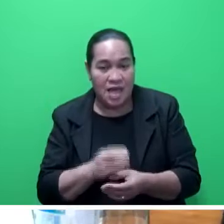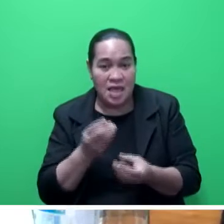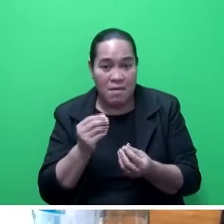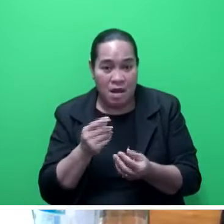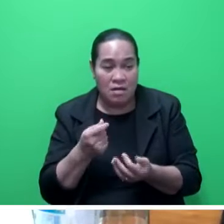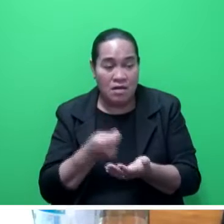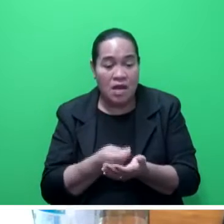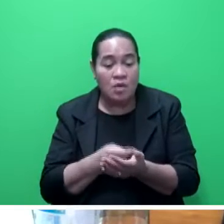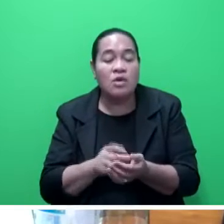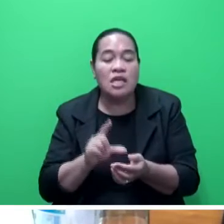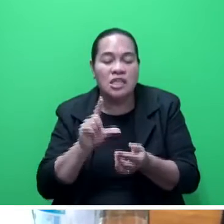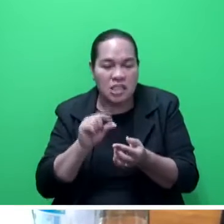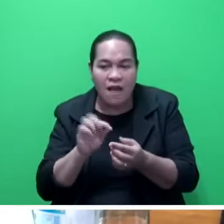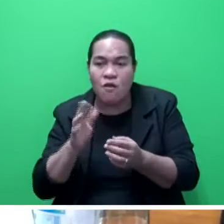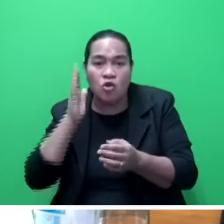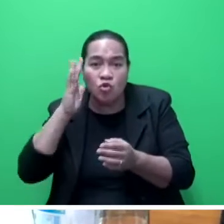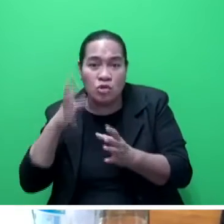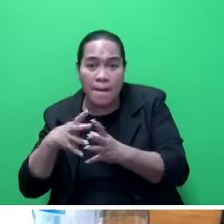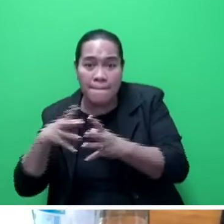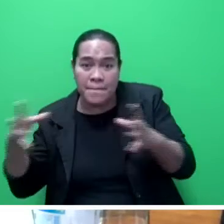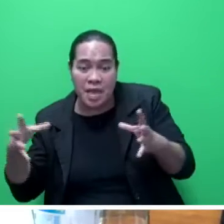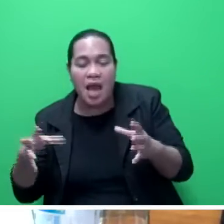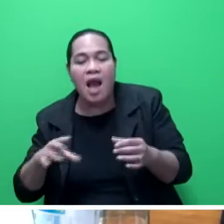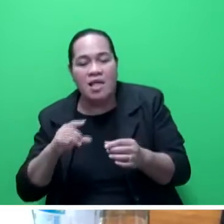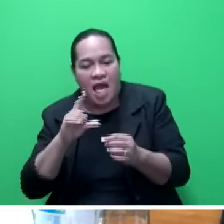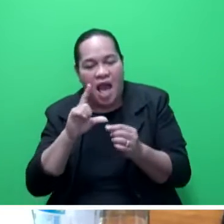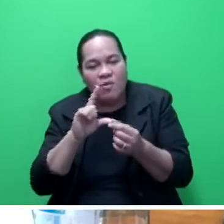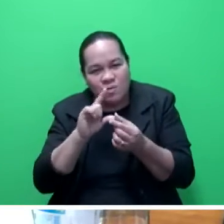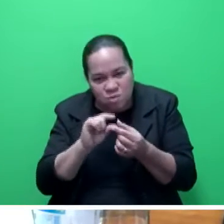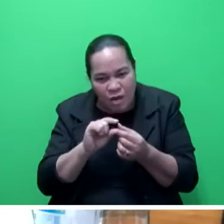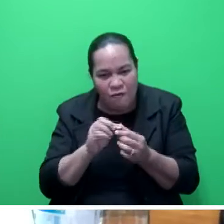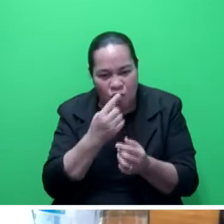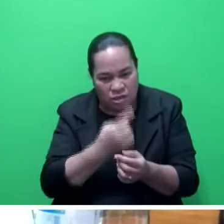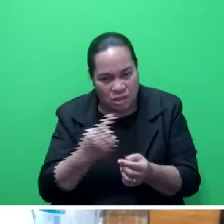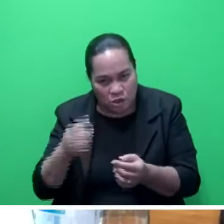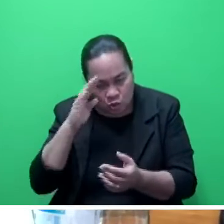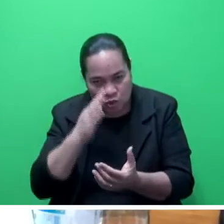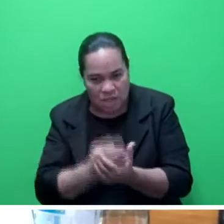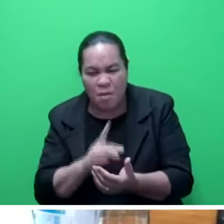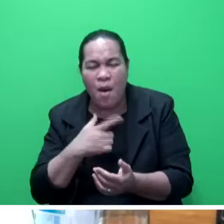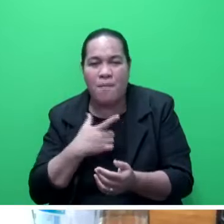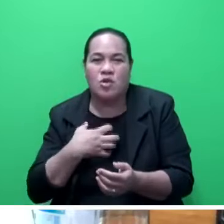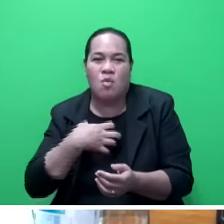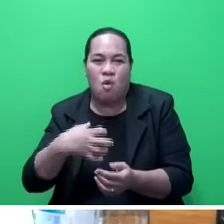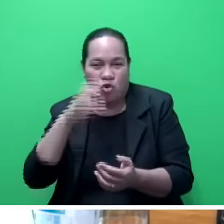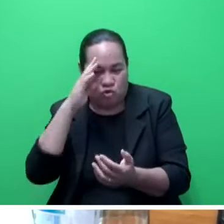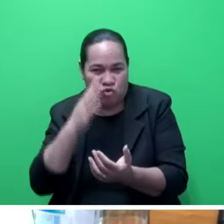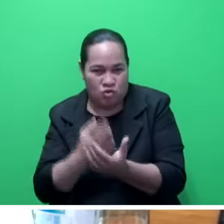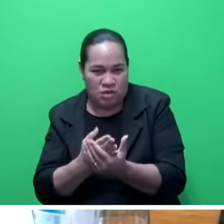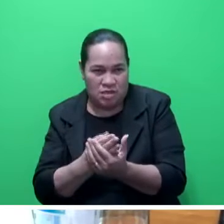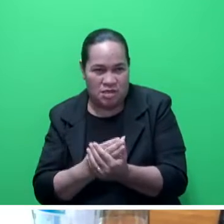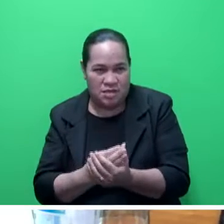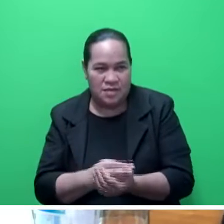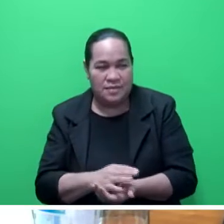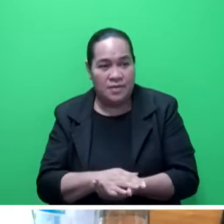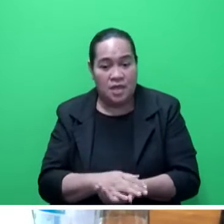student decreases for larger schools with more students on the roll. The FEG amount paid